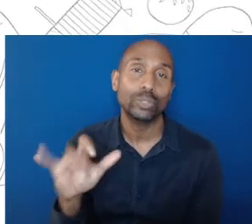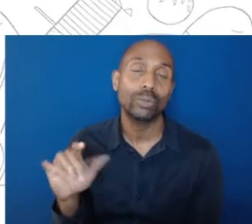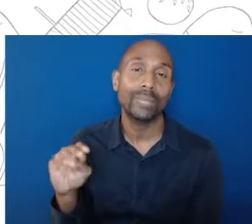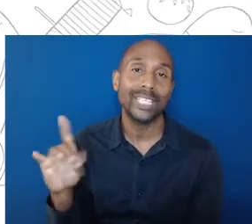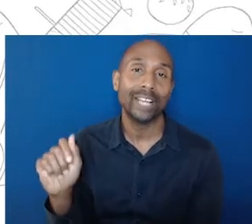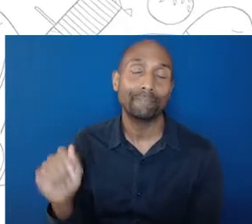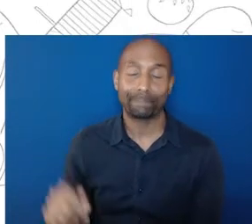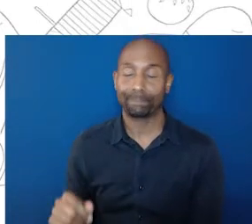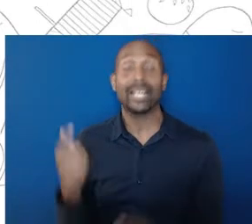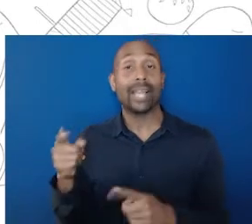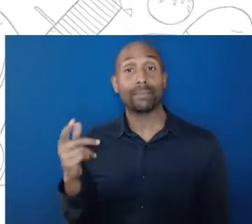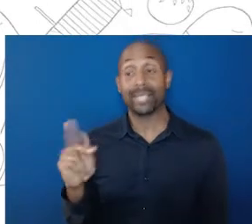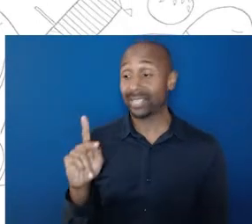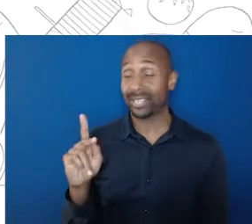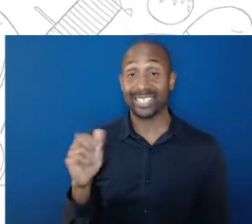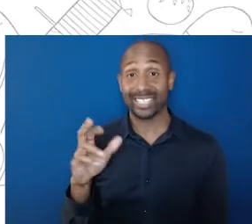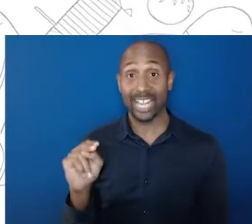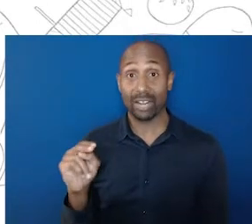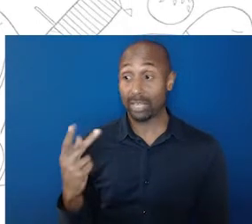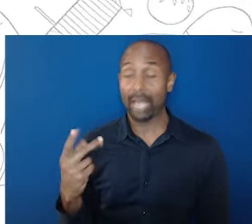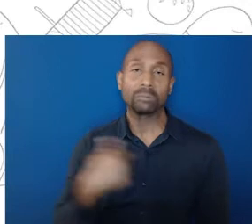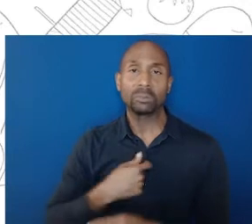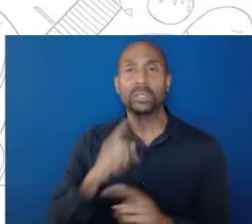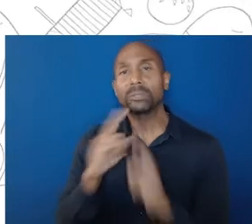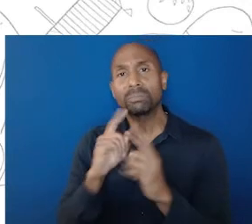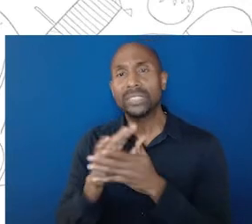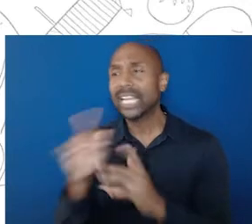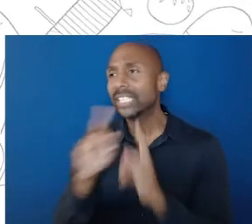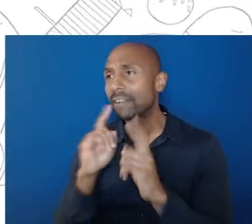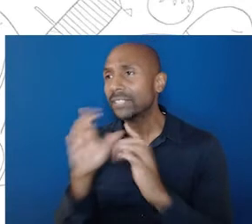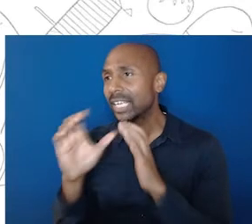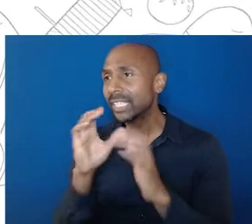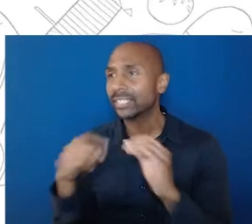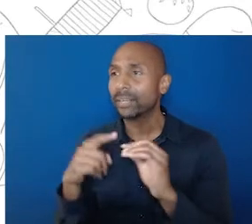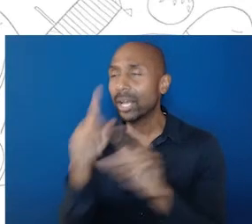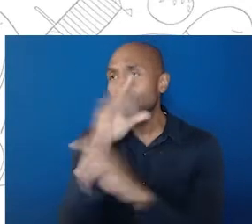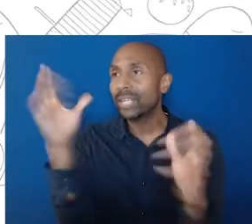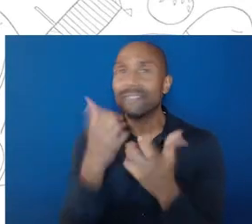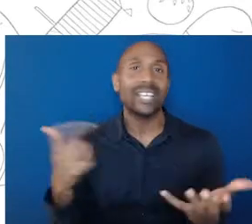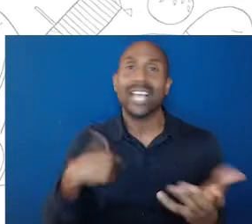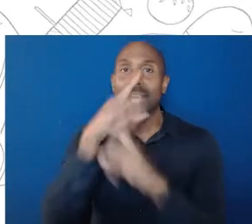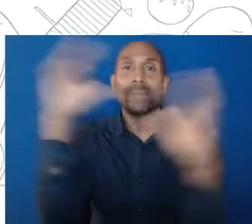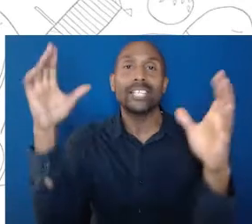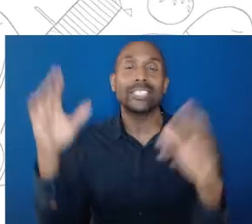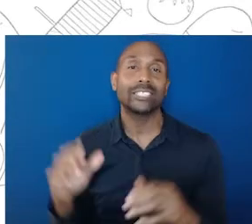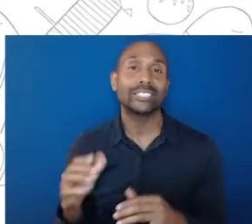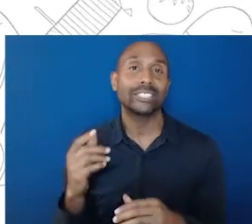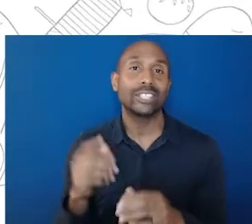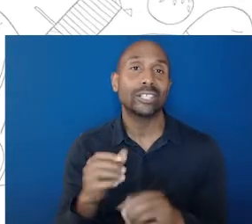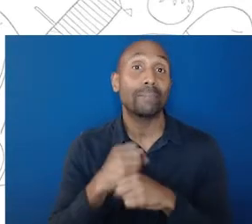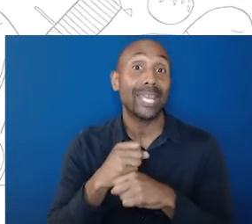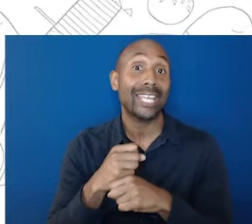talked about all that I could imagine doing with metal. And I